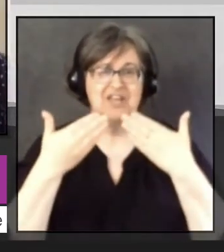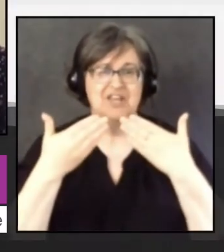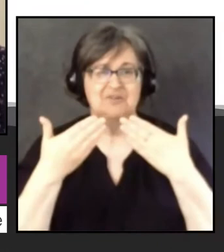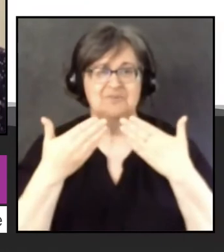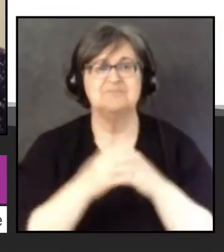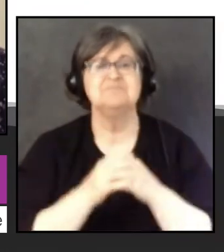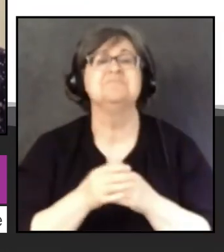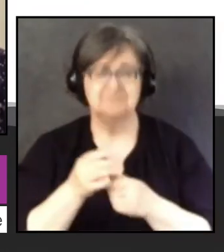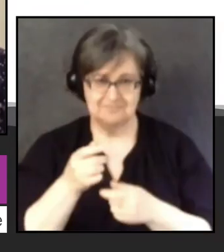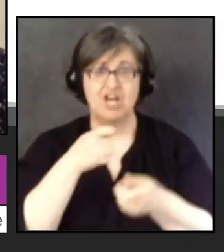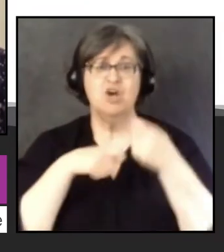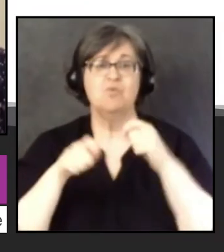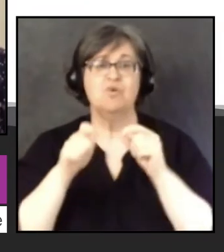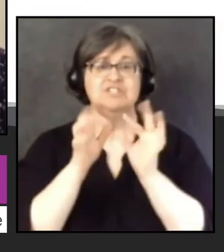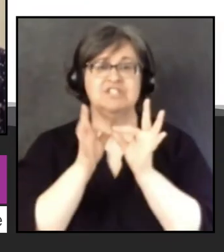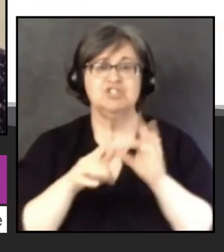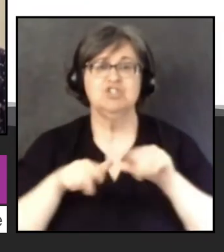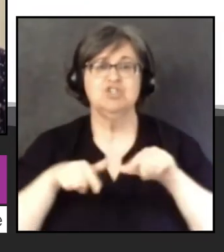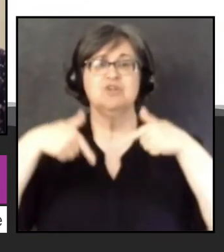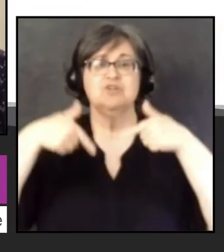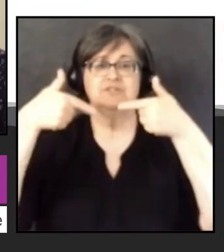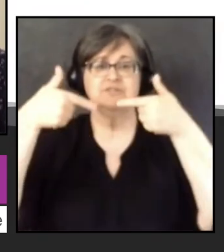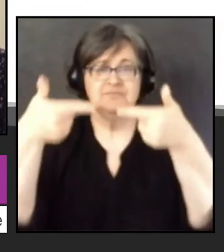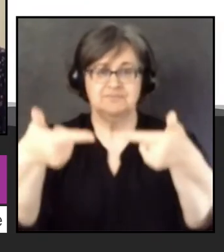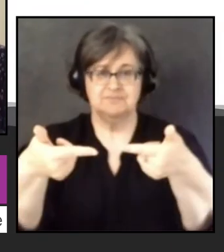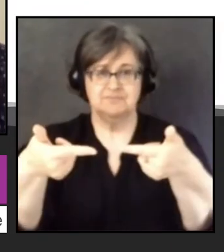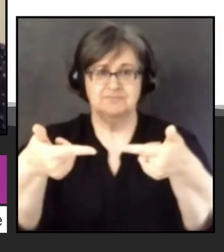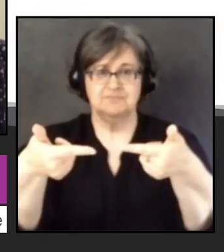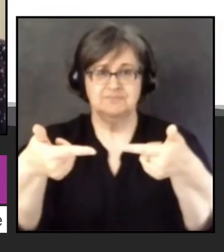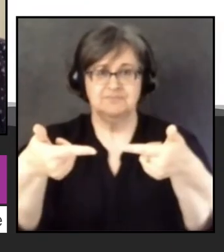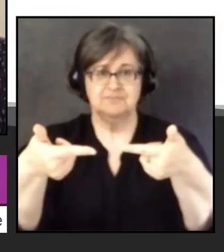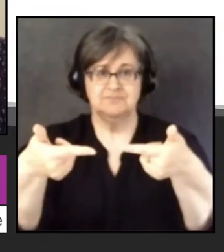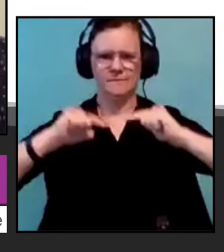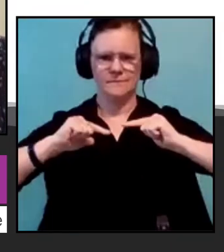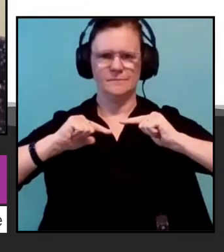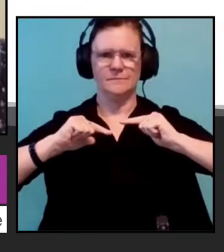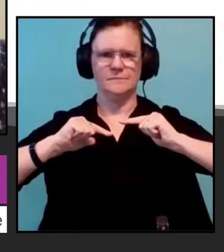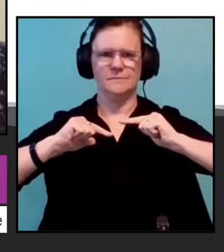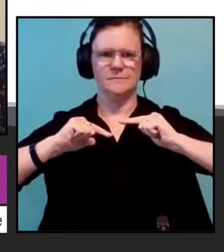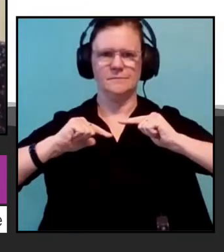Well, thank you both, Natalia and Jing. Very moving.